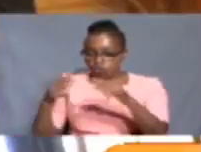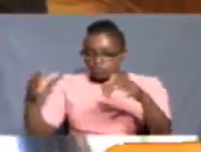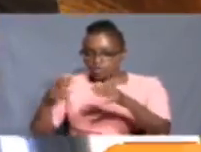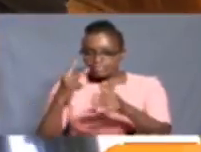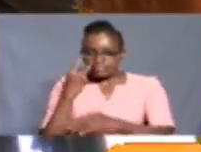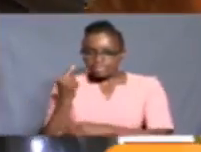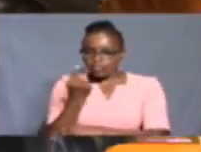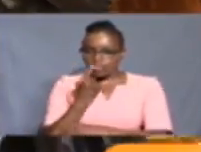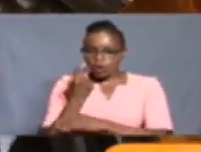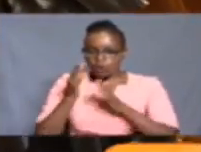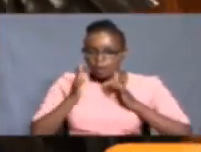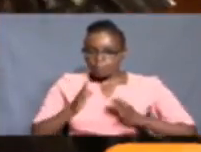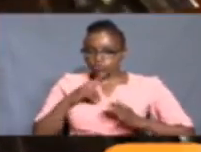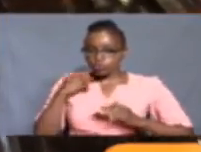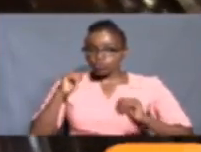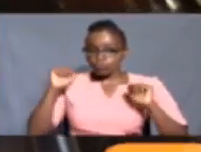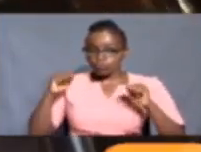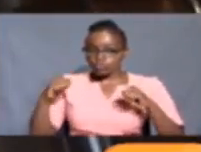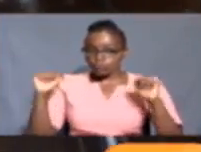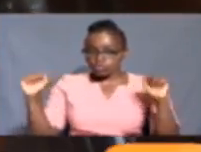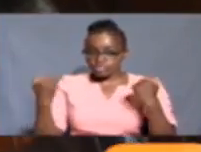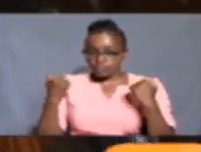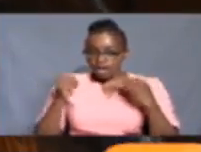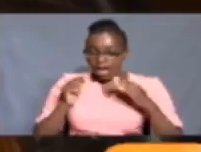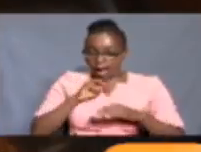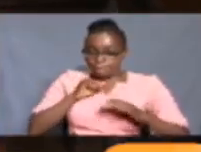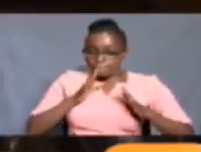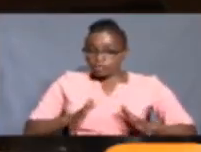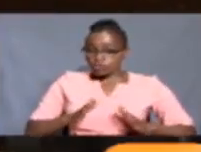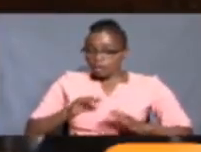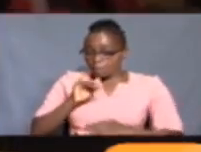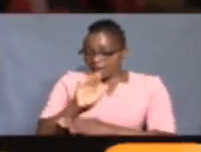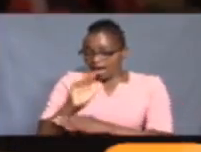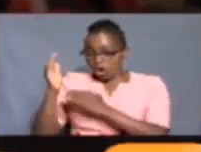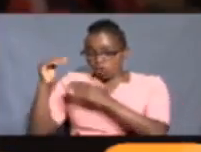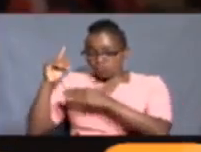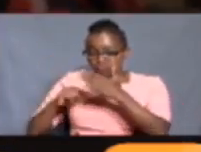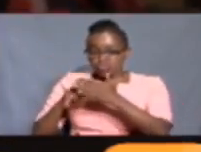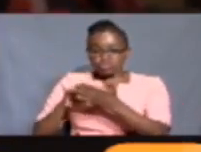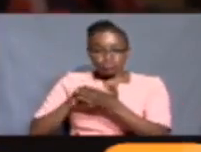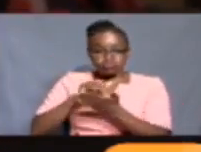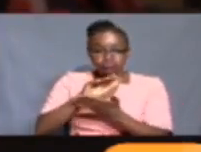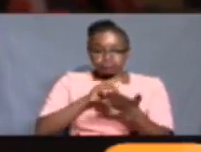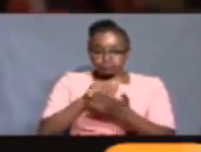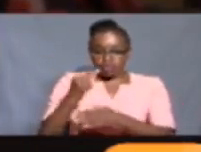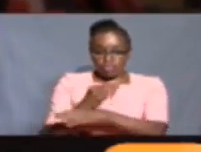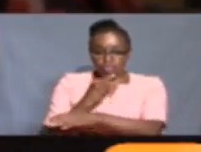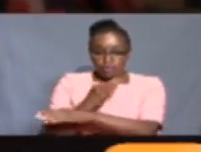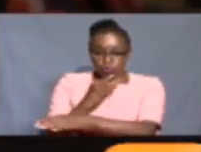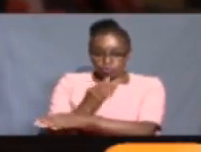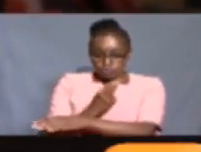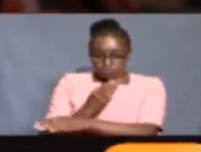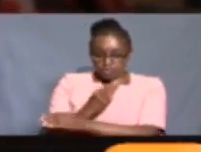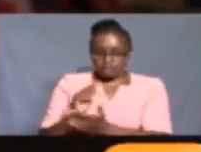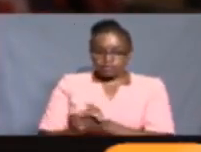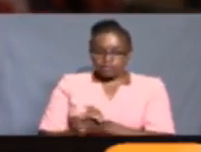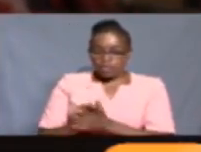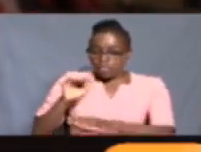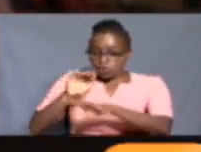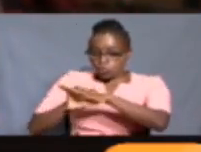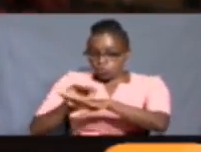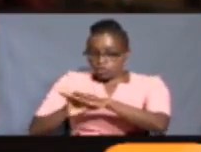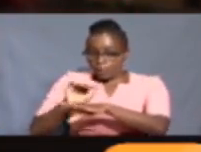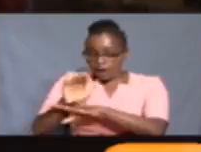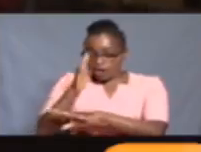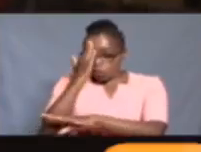to be the only saving factor for a missionary whose hope was to spread the gospel. Alichukua yani uzuri wa kuficho kwake,